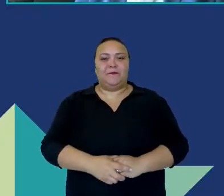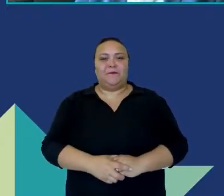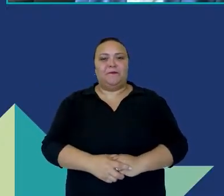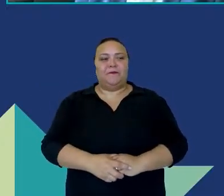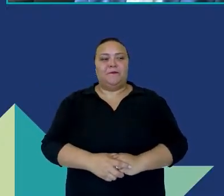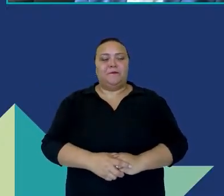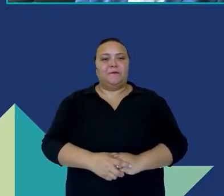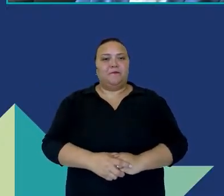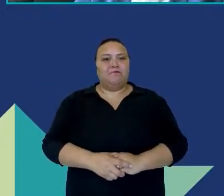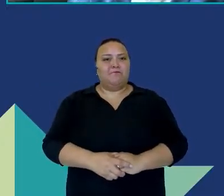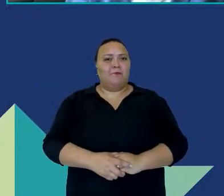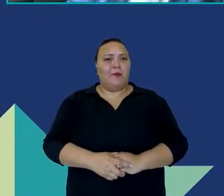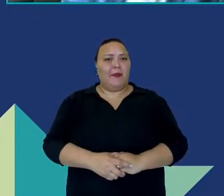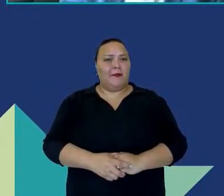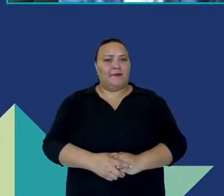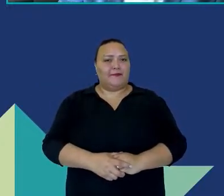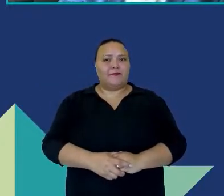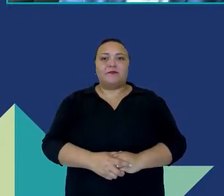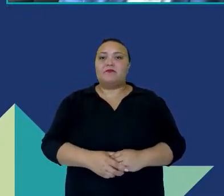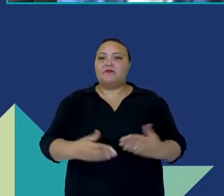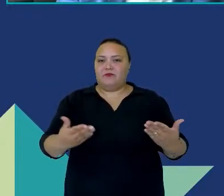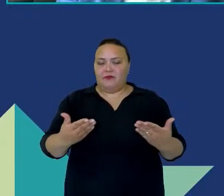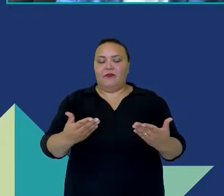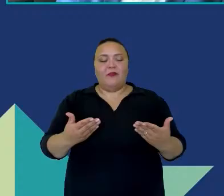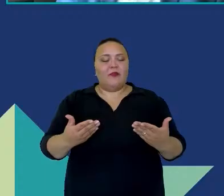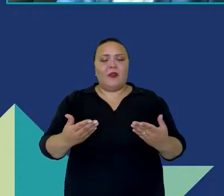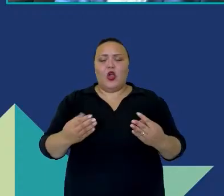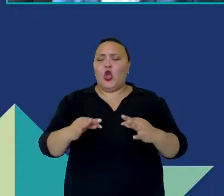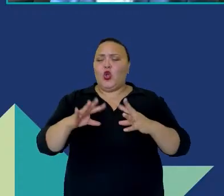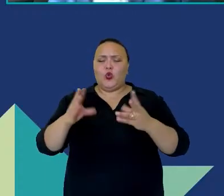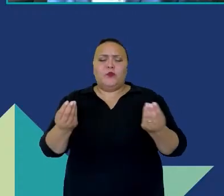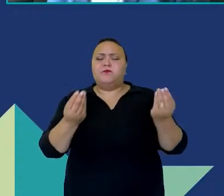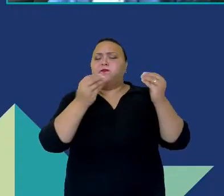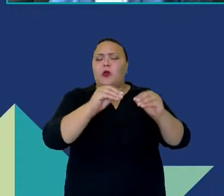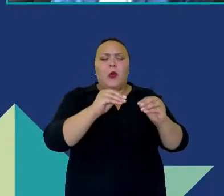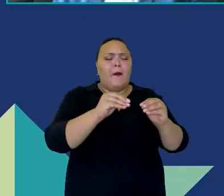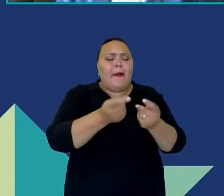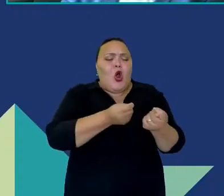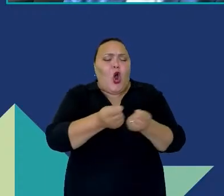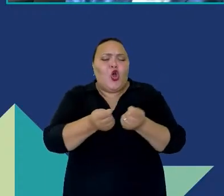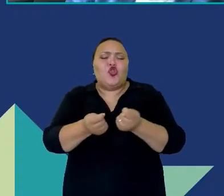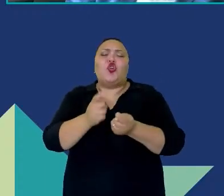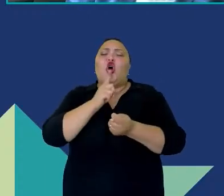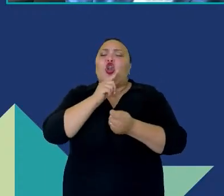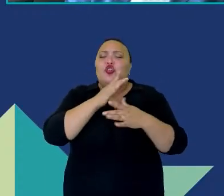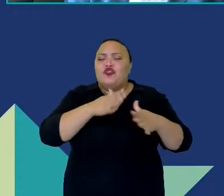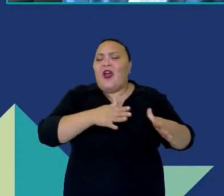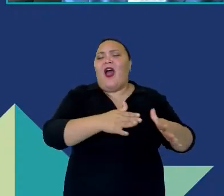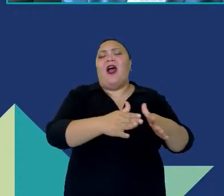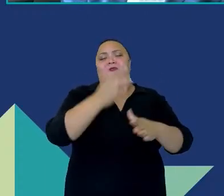water balance. This is courtesy of Newmont Mining, where they have a